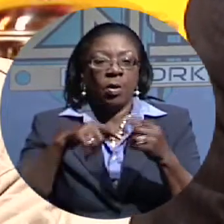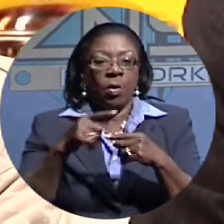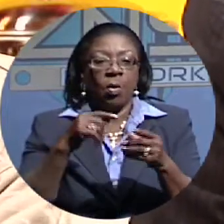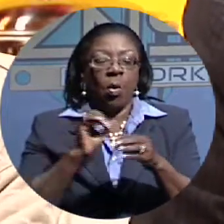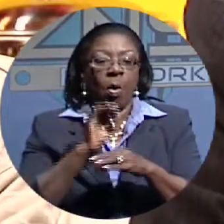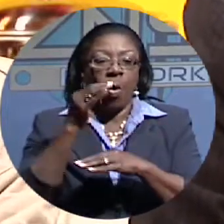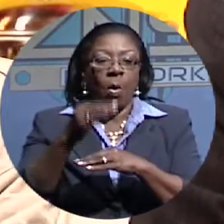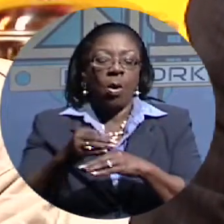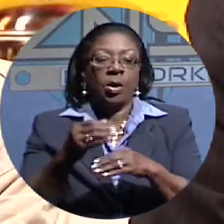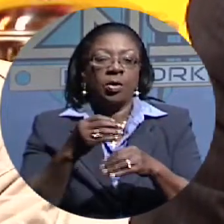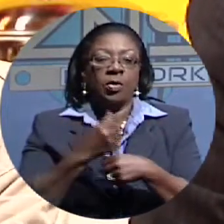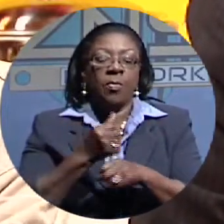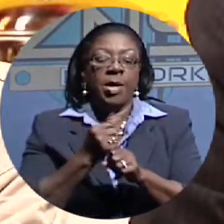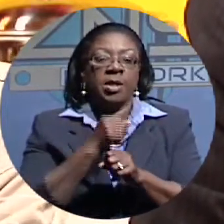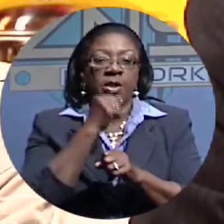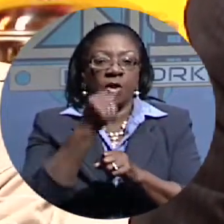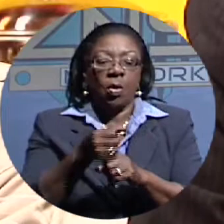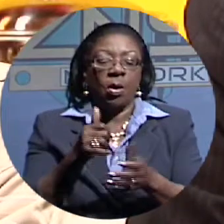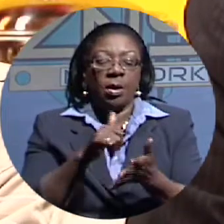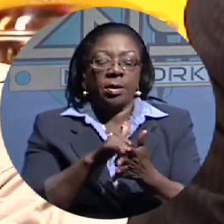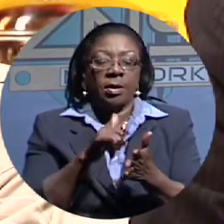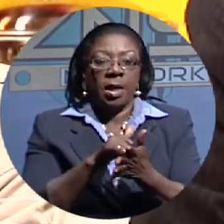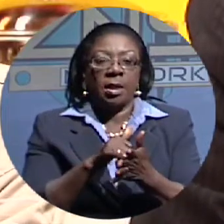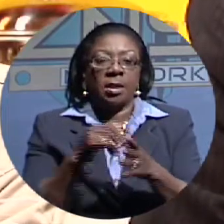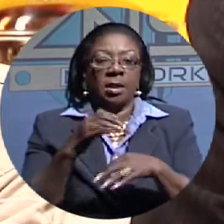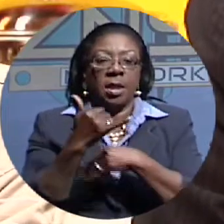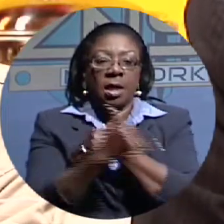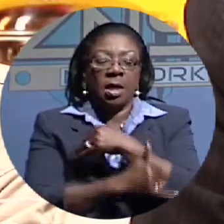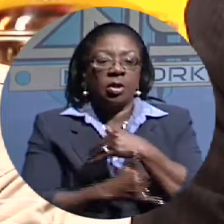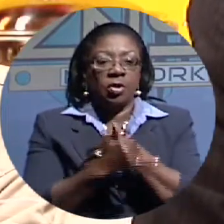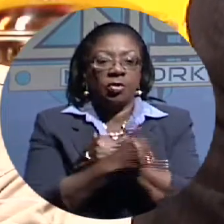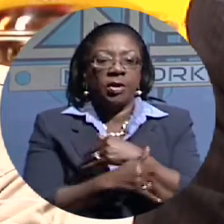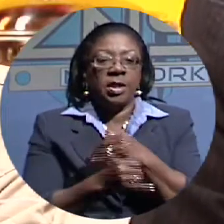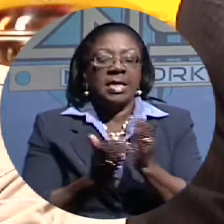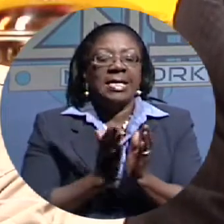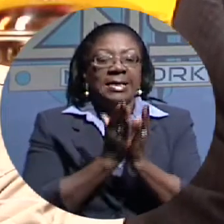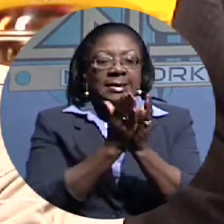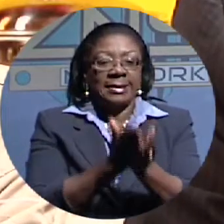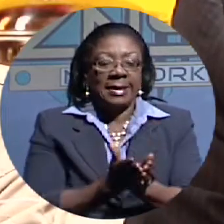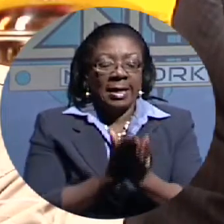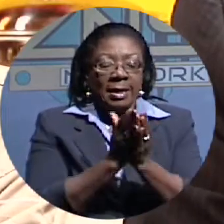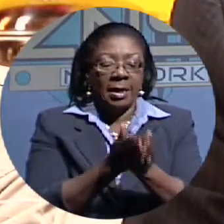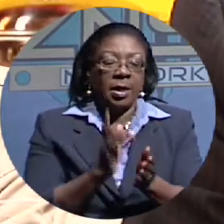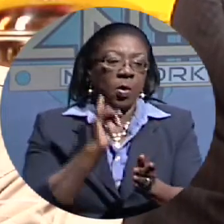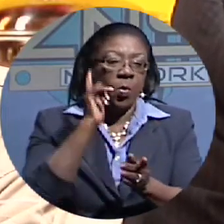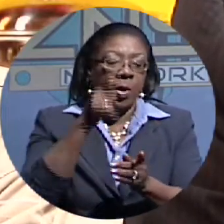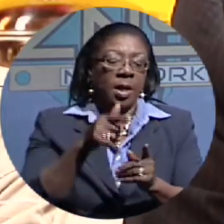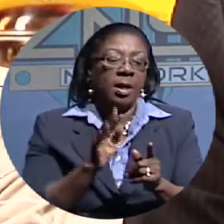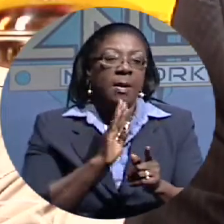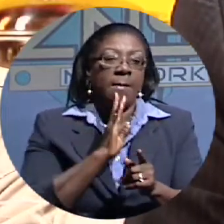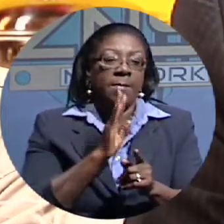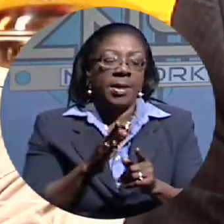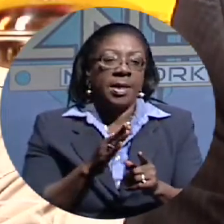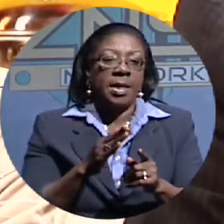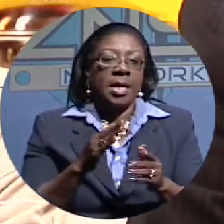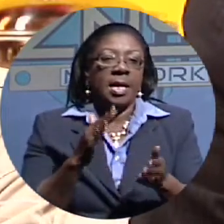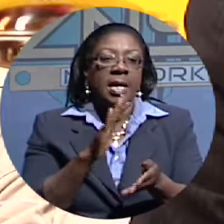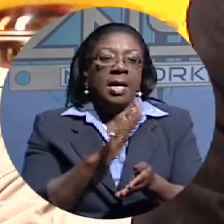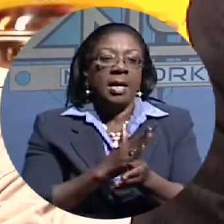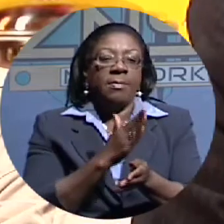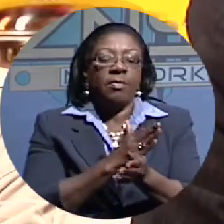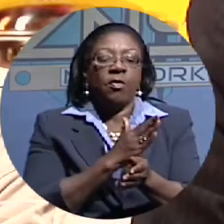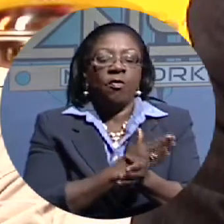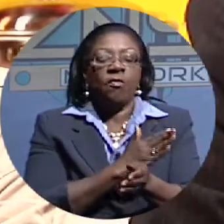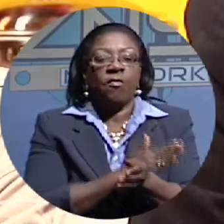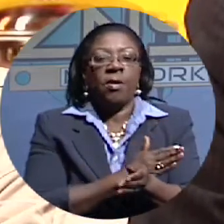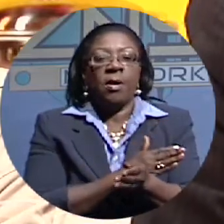on to ensure that the country's premier sport will be enhanced